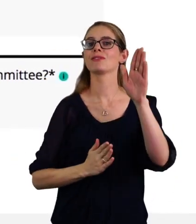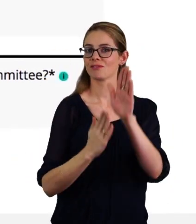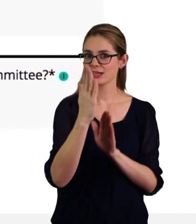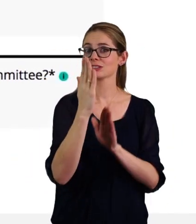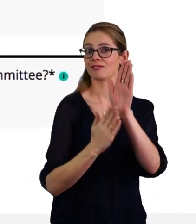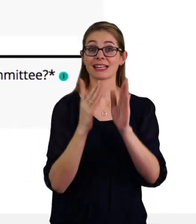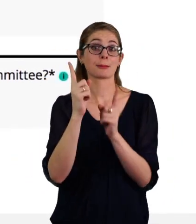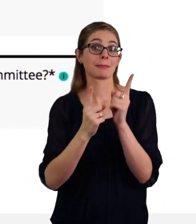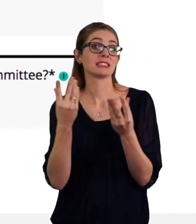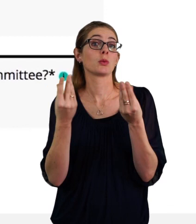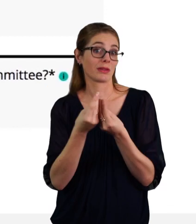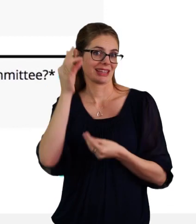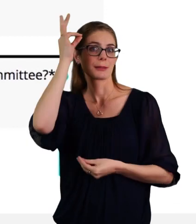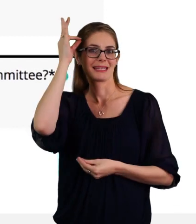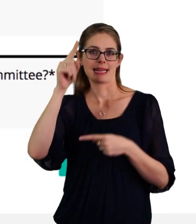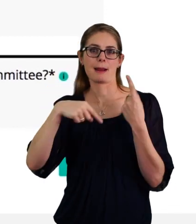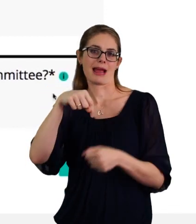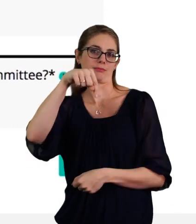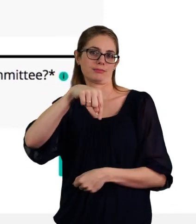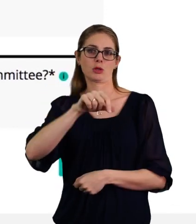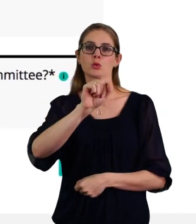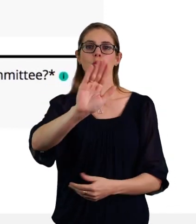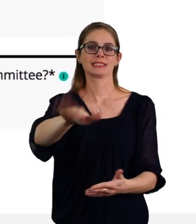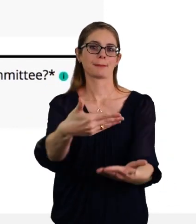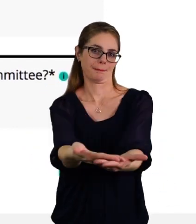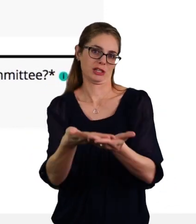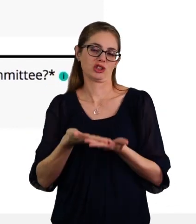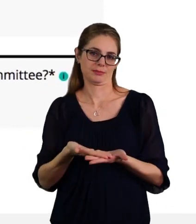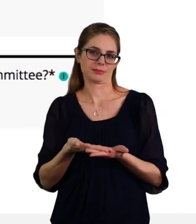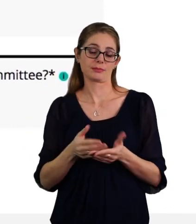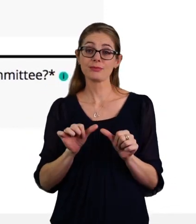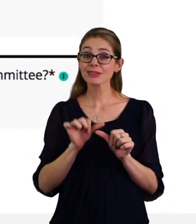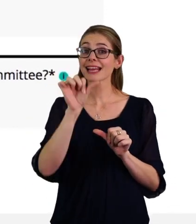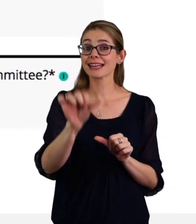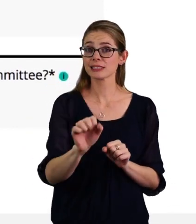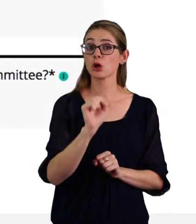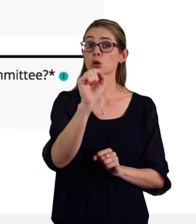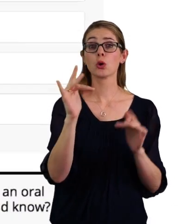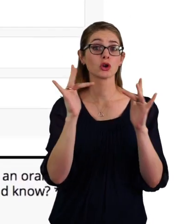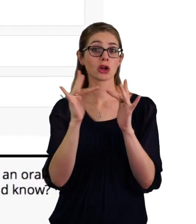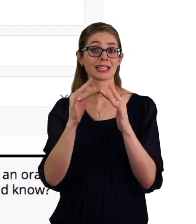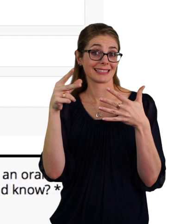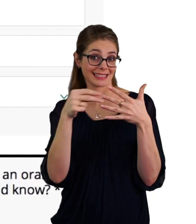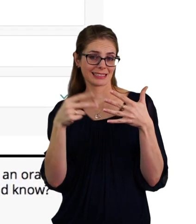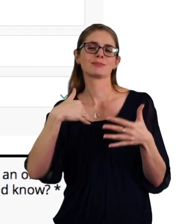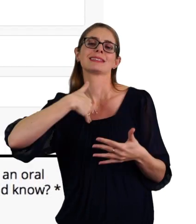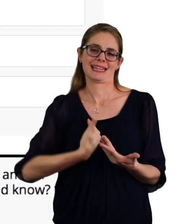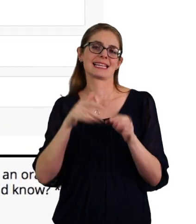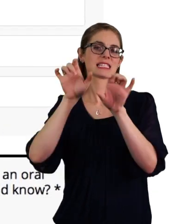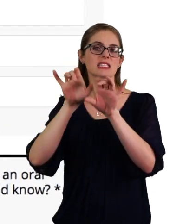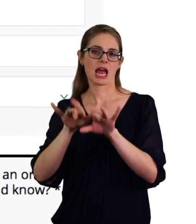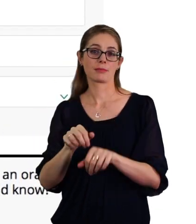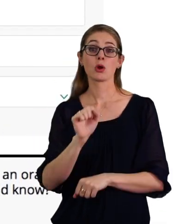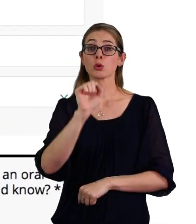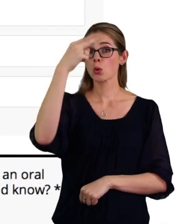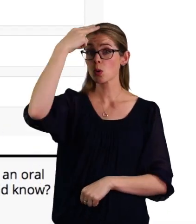you tell us if you want to make an oral submission to the committee, which means speaking to the committee in person about your submission. On the next screen, you'll be asked to enter